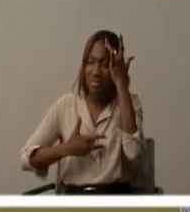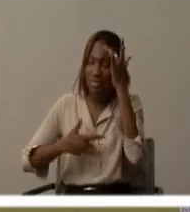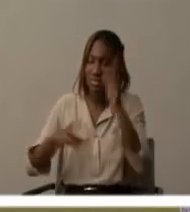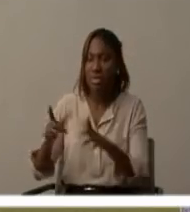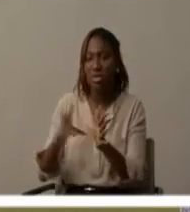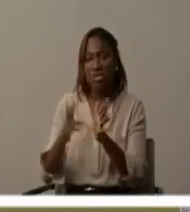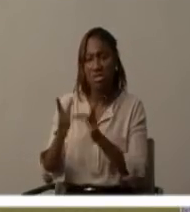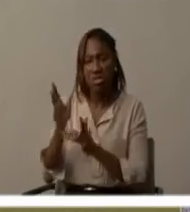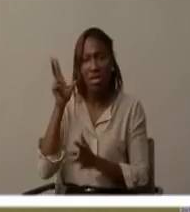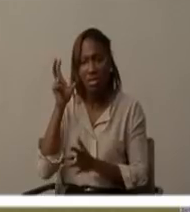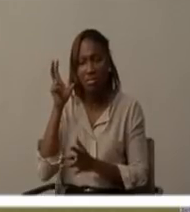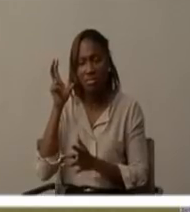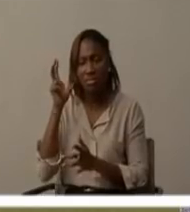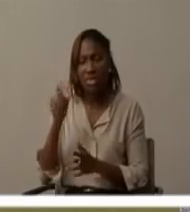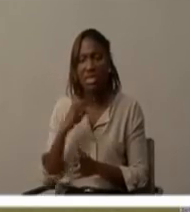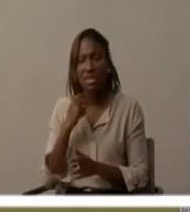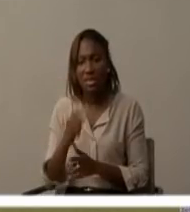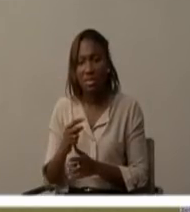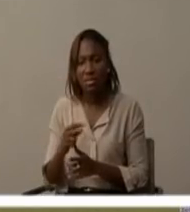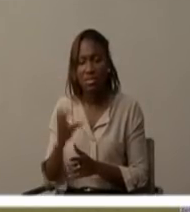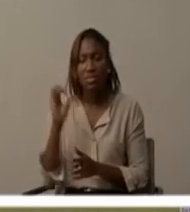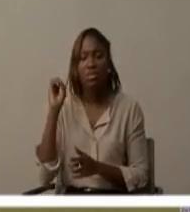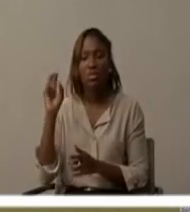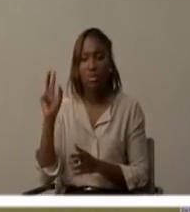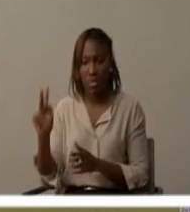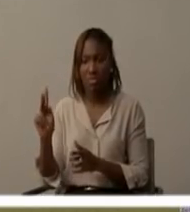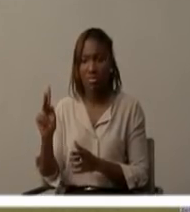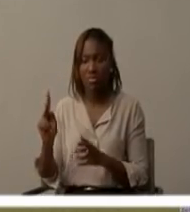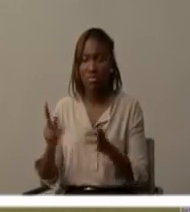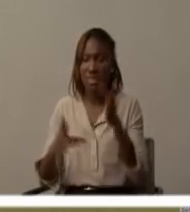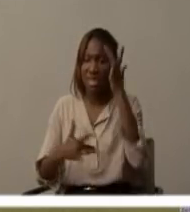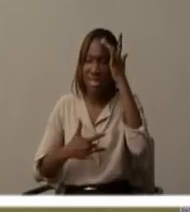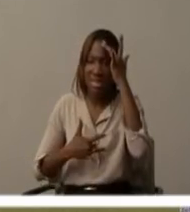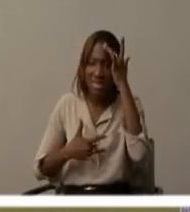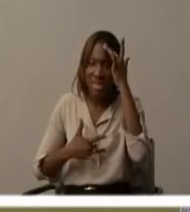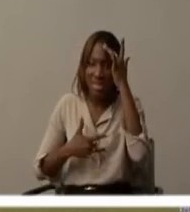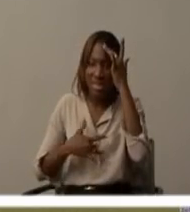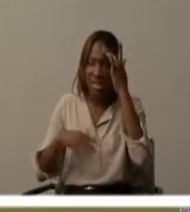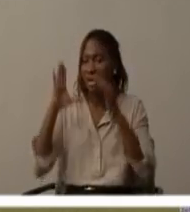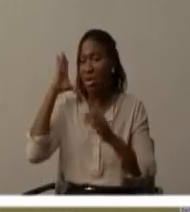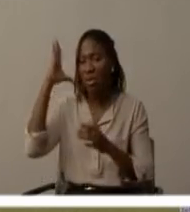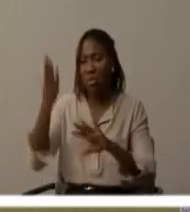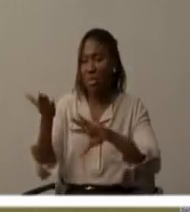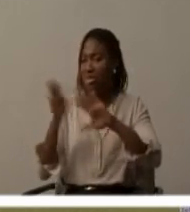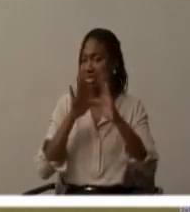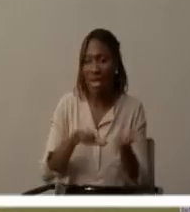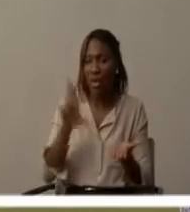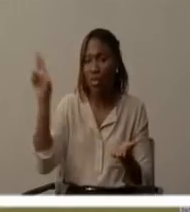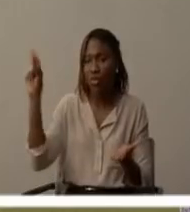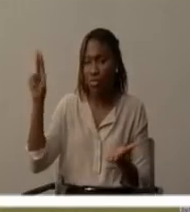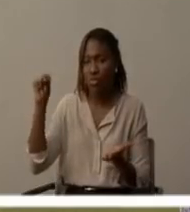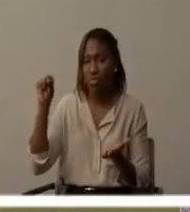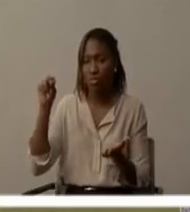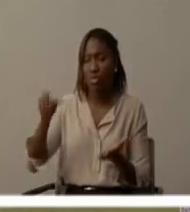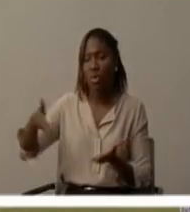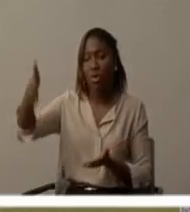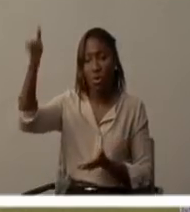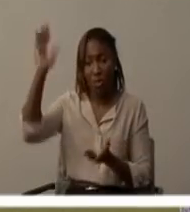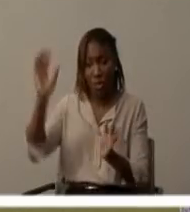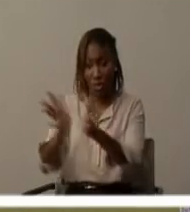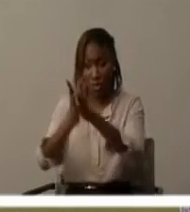this sickness will end not in death, but in God's glory, and through it the